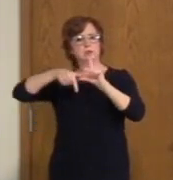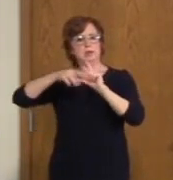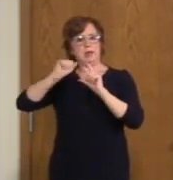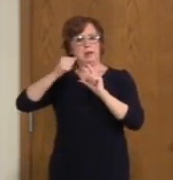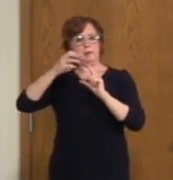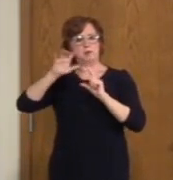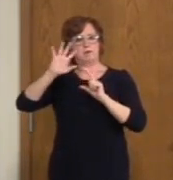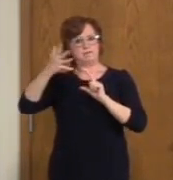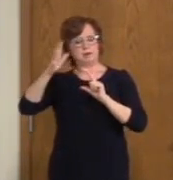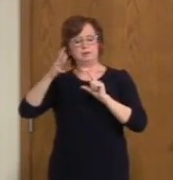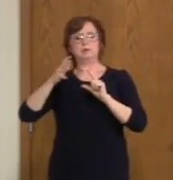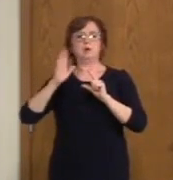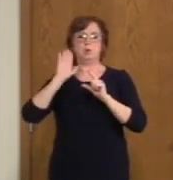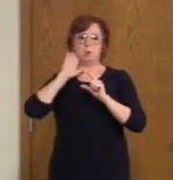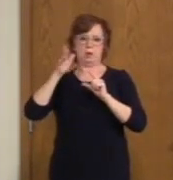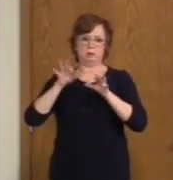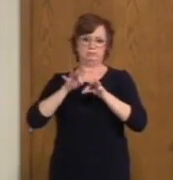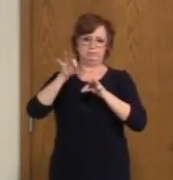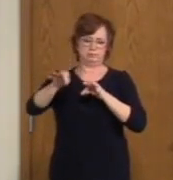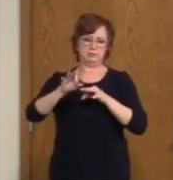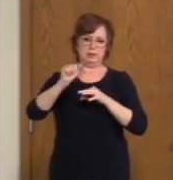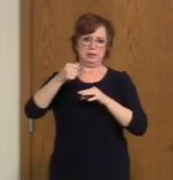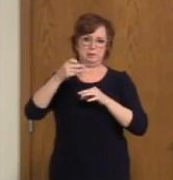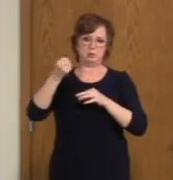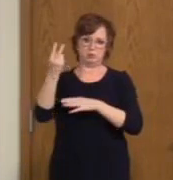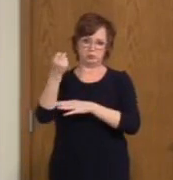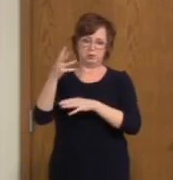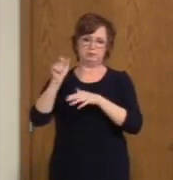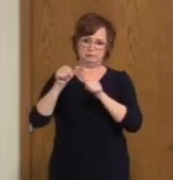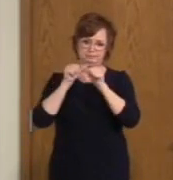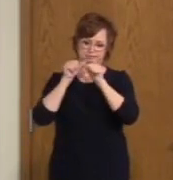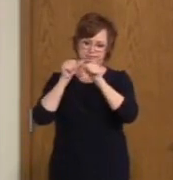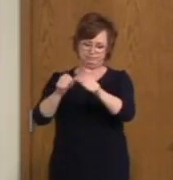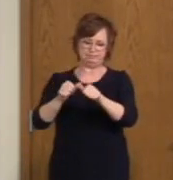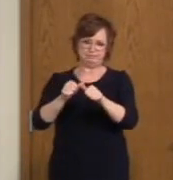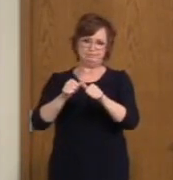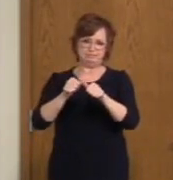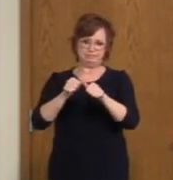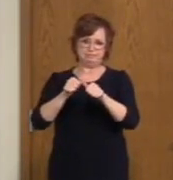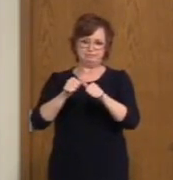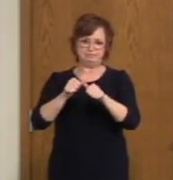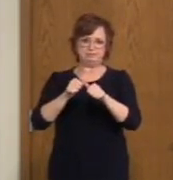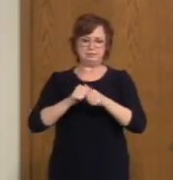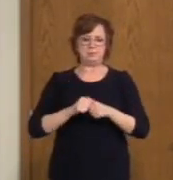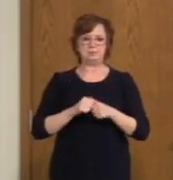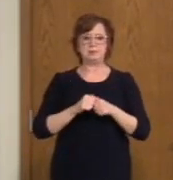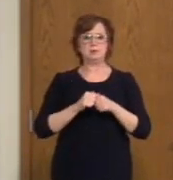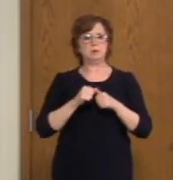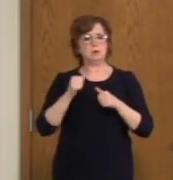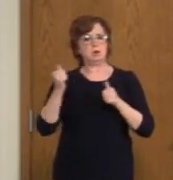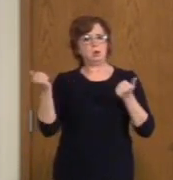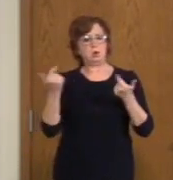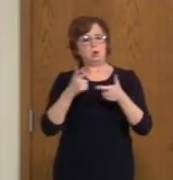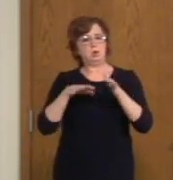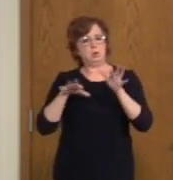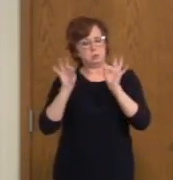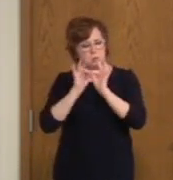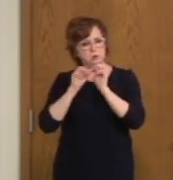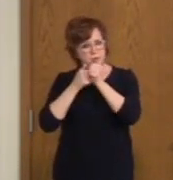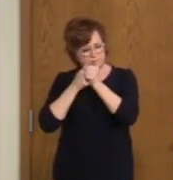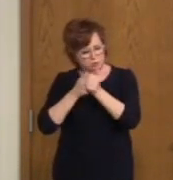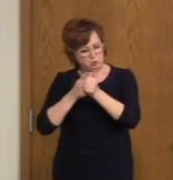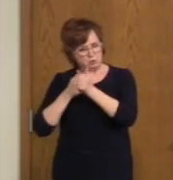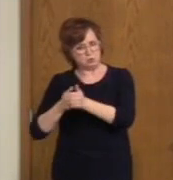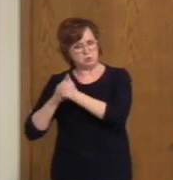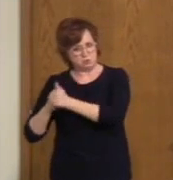be extended until April the 12th. We all need to be very diligent in following these public health orders as they are put